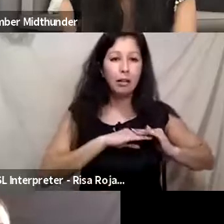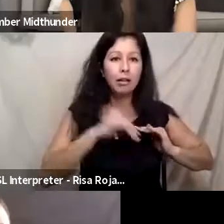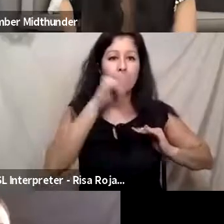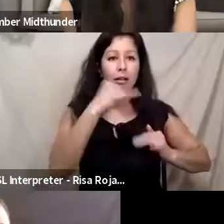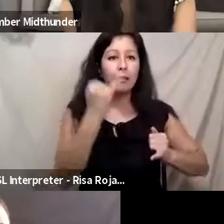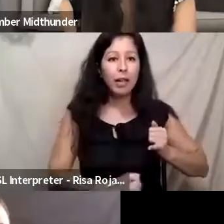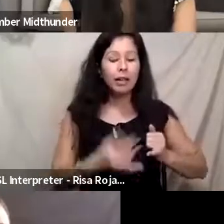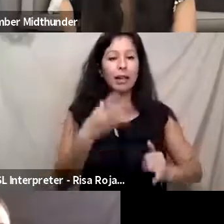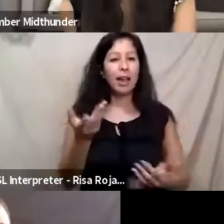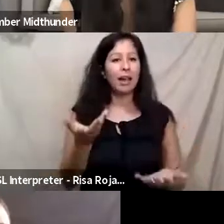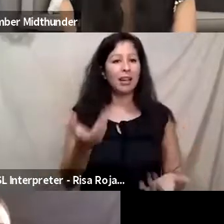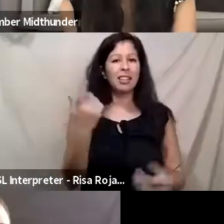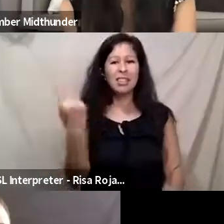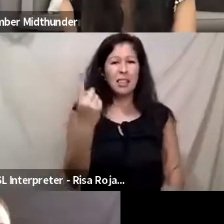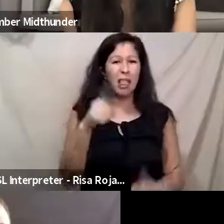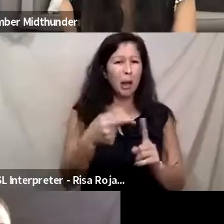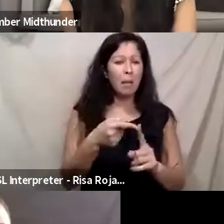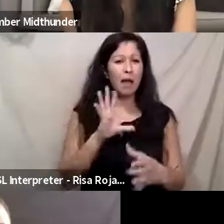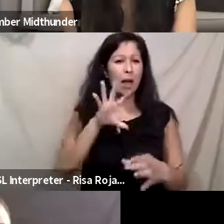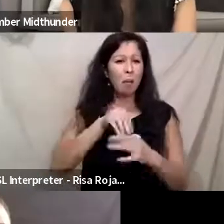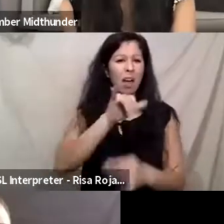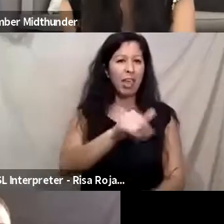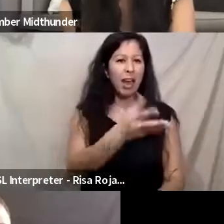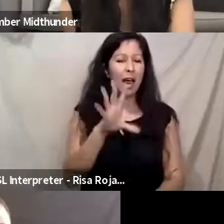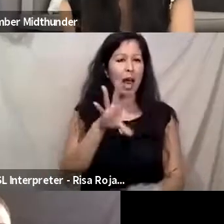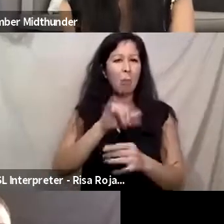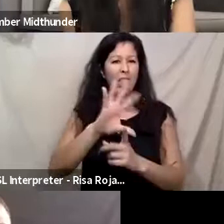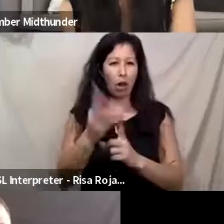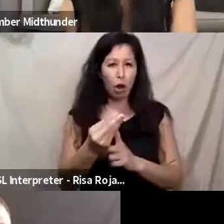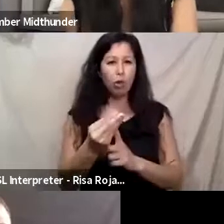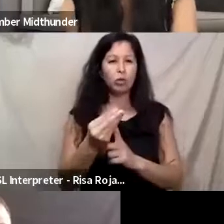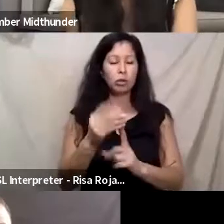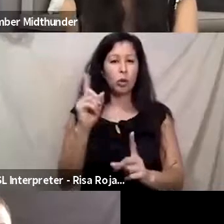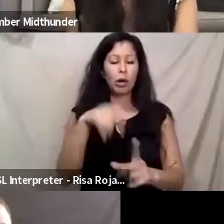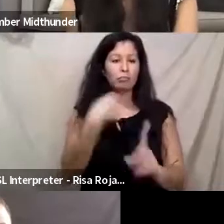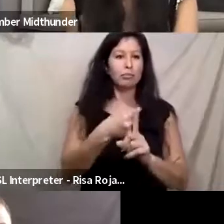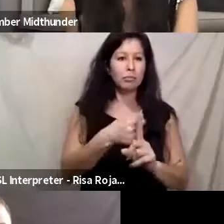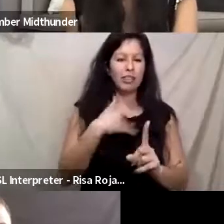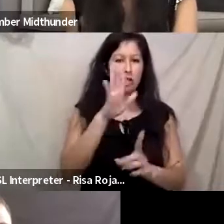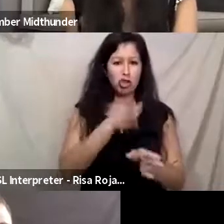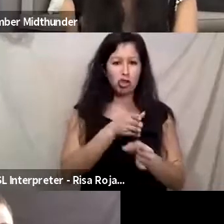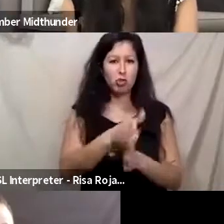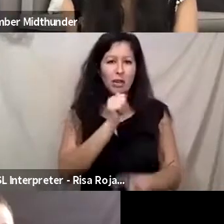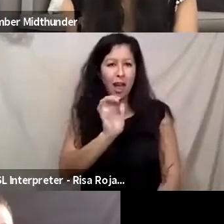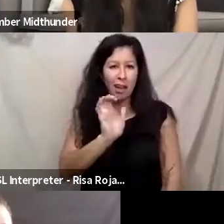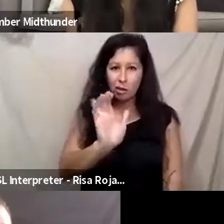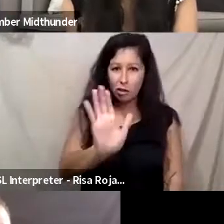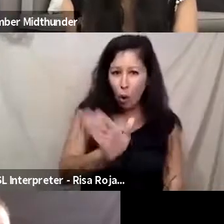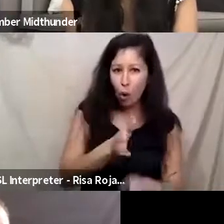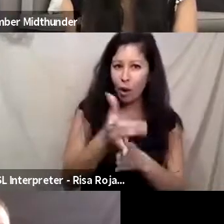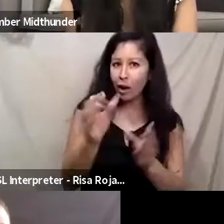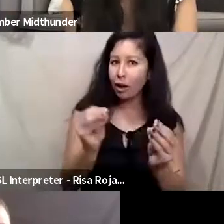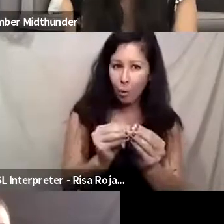And there is something about being a part of this, and being a part of the culture, where suddenly your career is not your